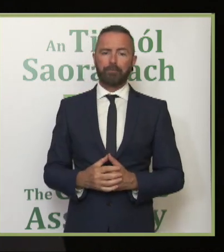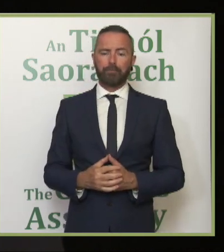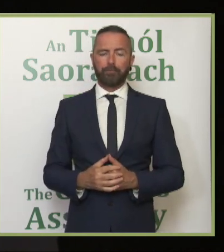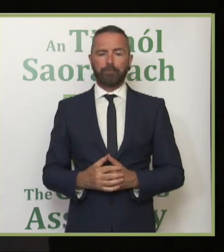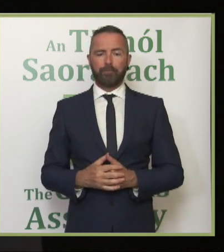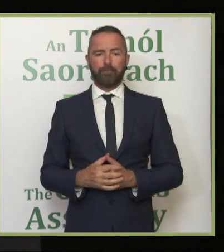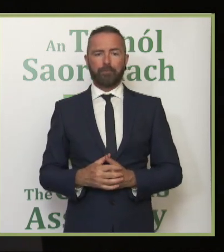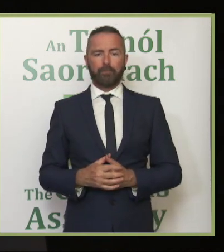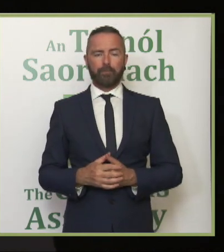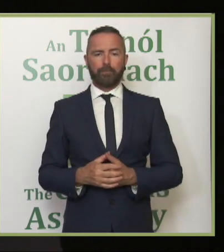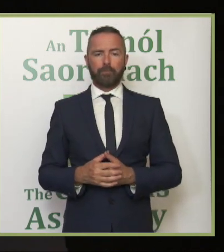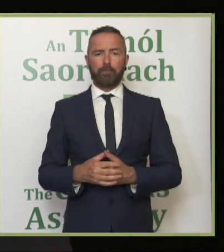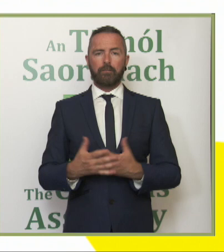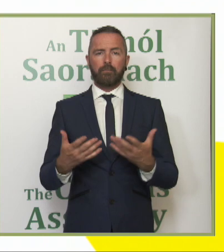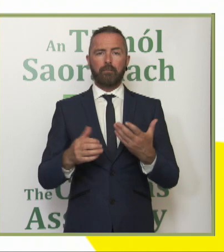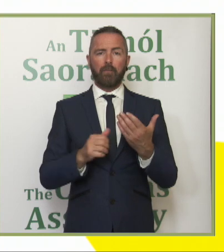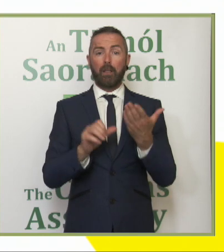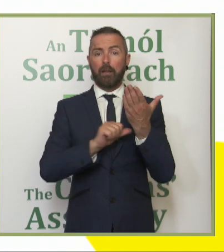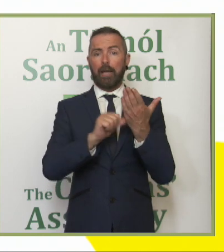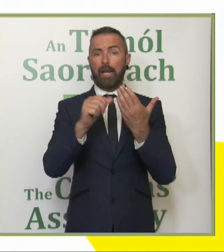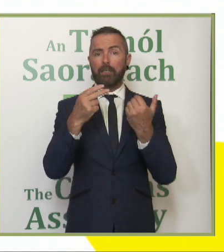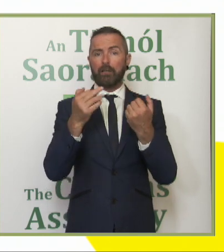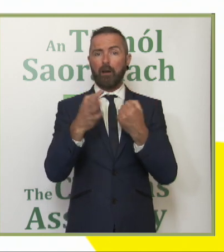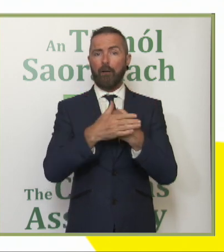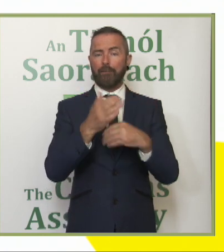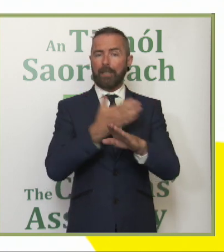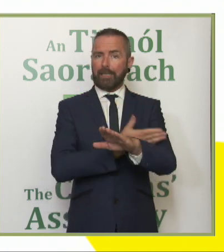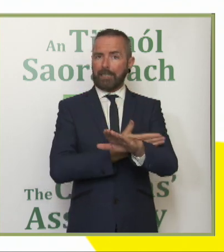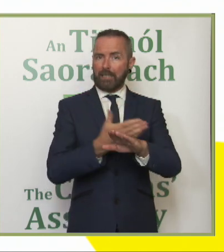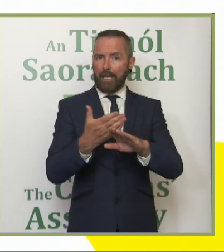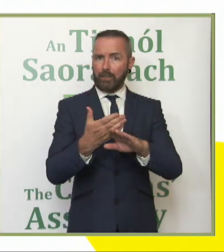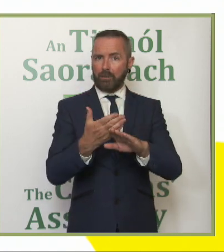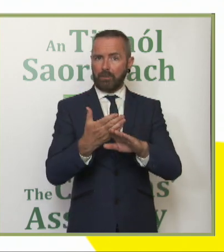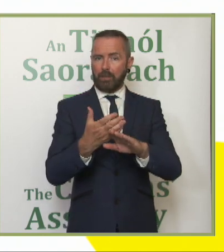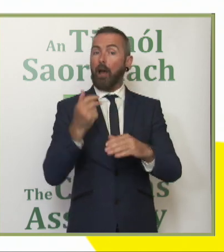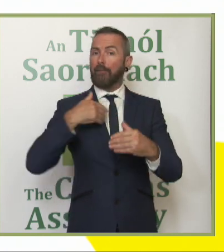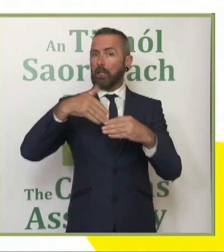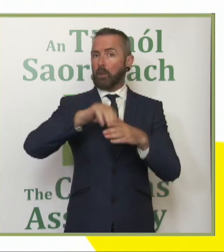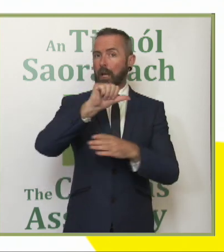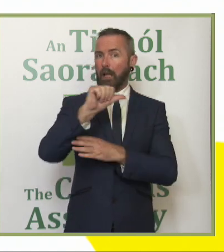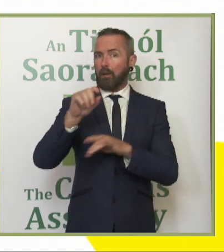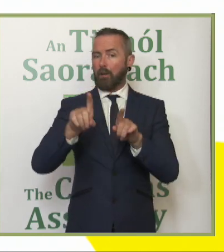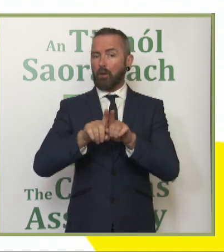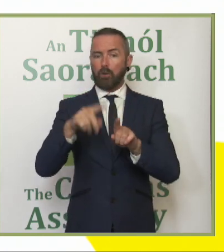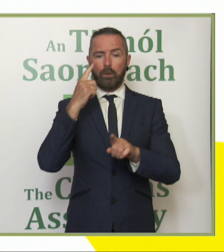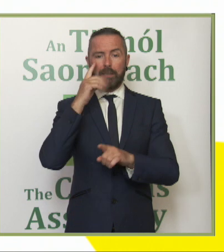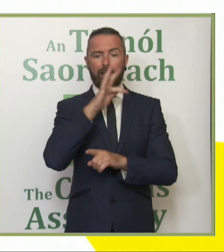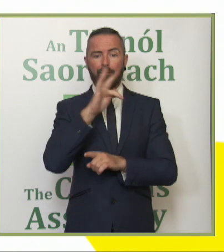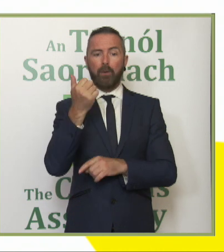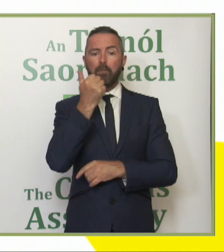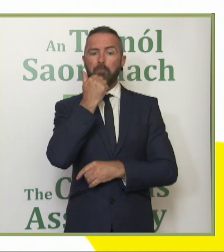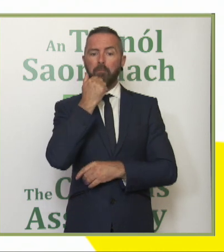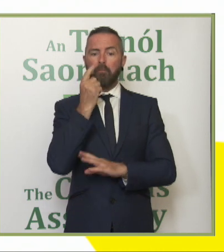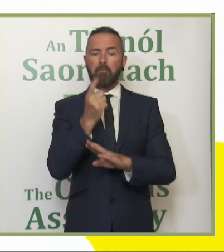So looking at the age of initiation of substances, I've included alcohol here as well, and we can see from this figure